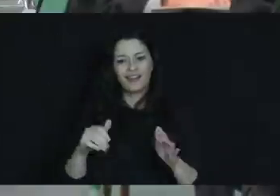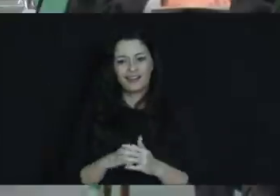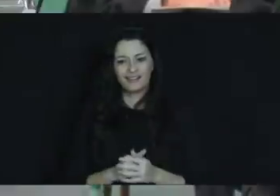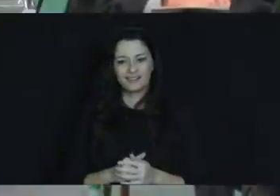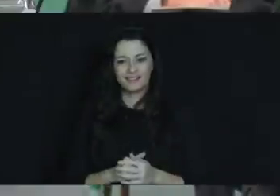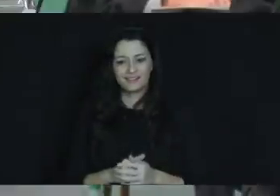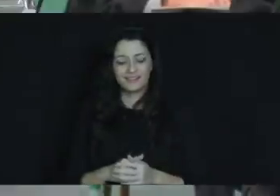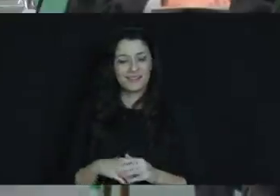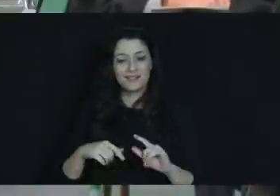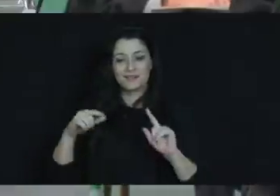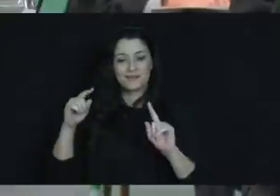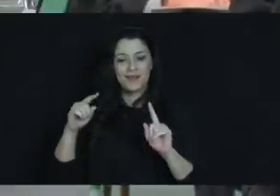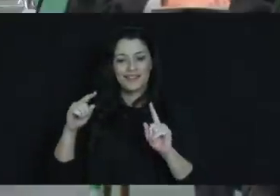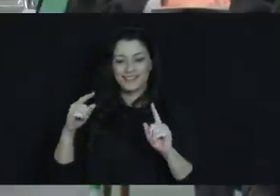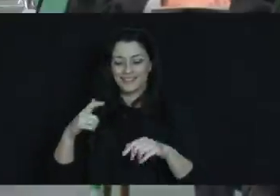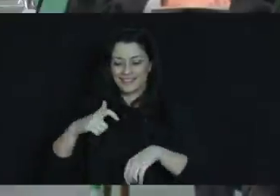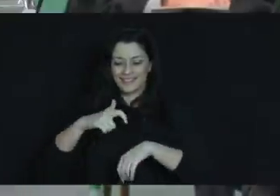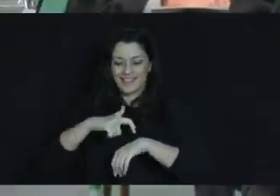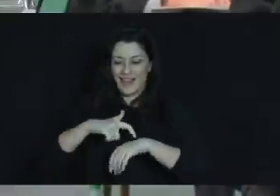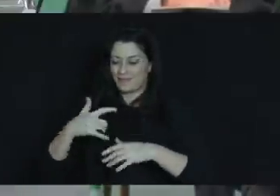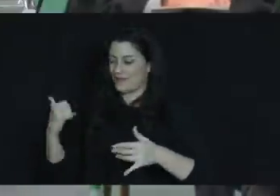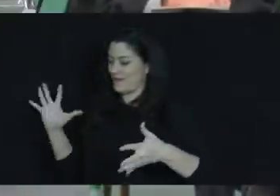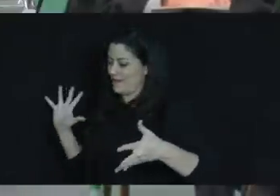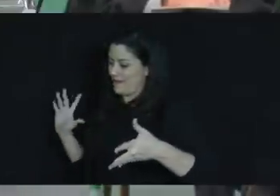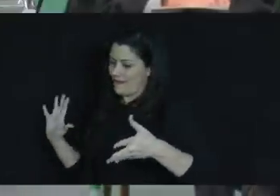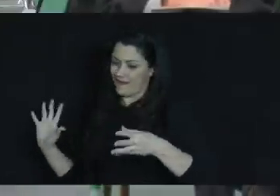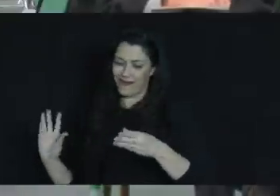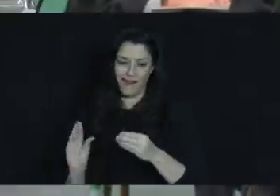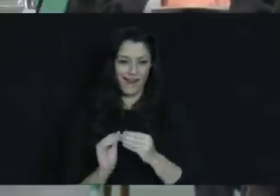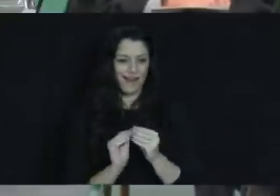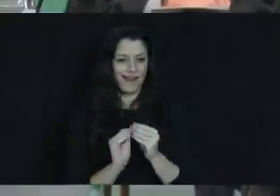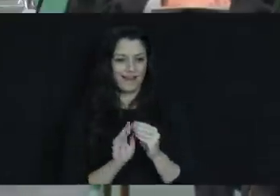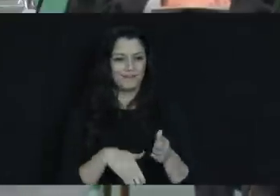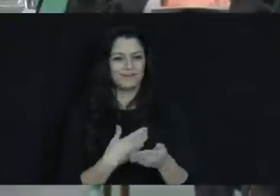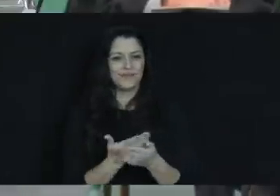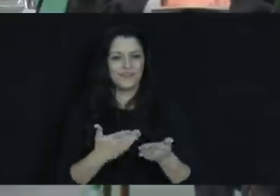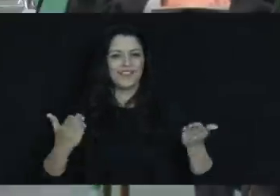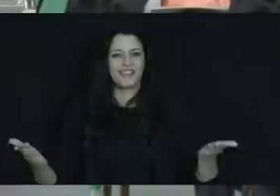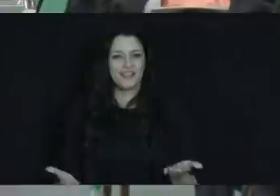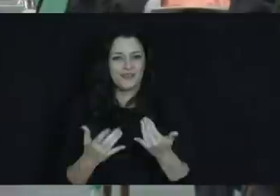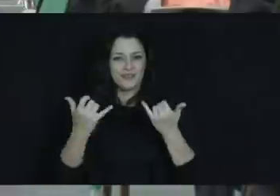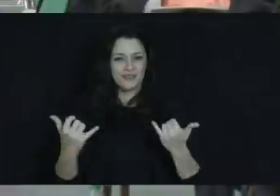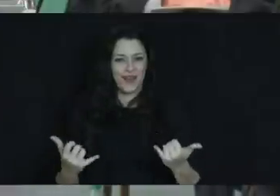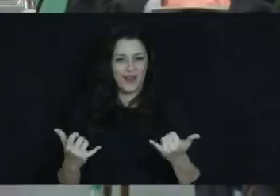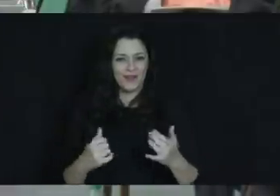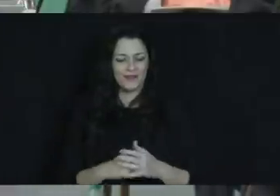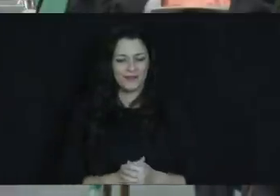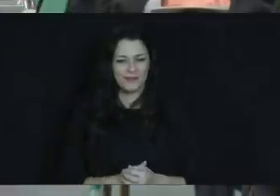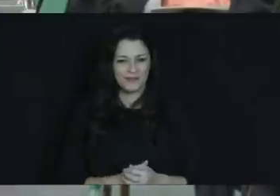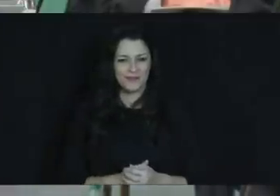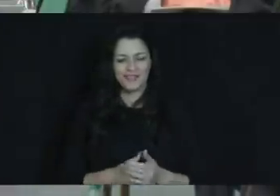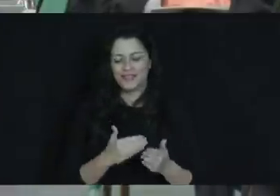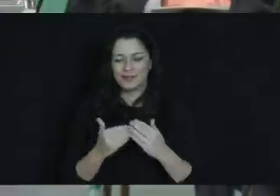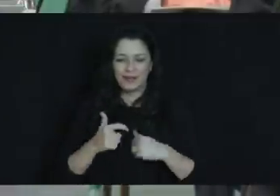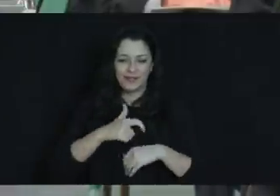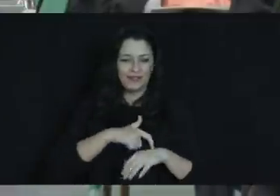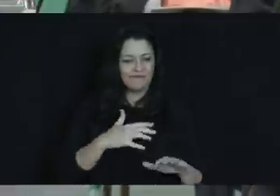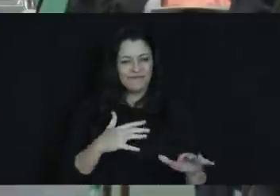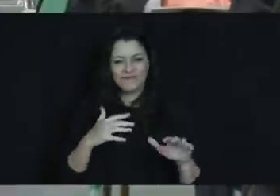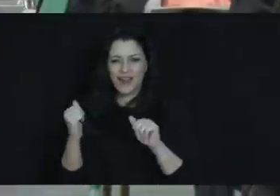So no matter how fast time seems to pass you by, take a moment and cherish each stage of your